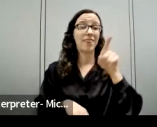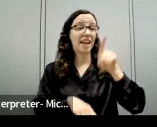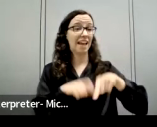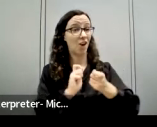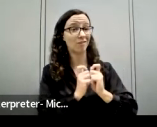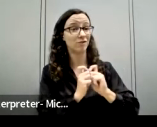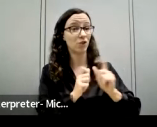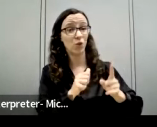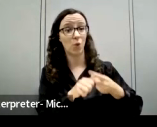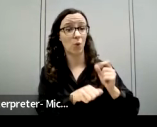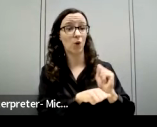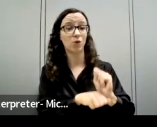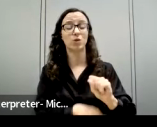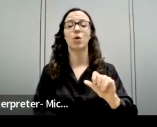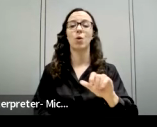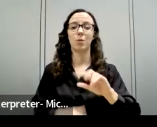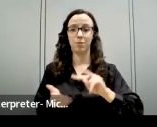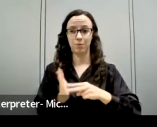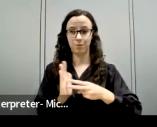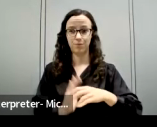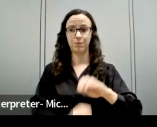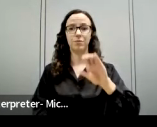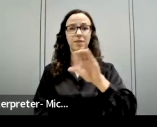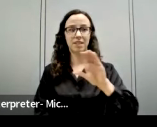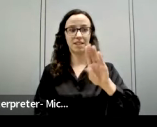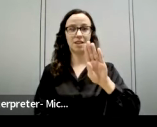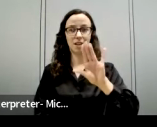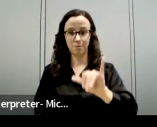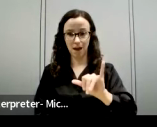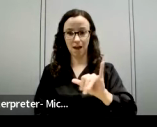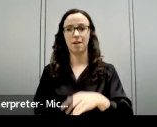work. CC by, that's what she wants to do.